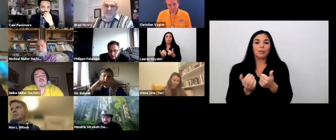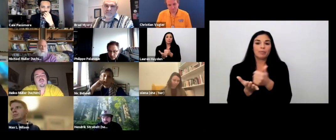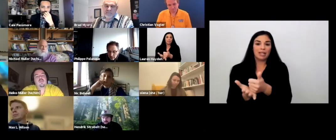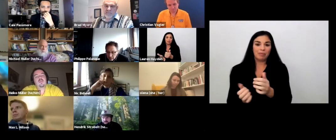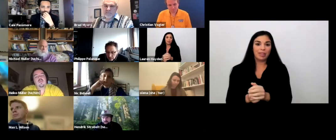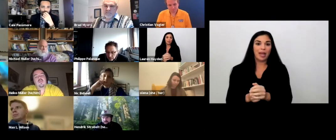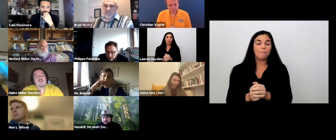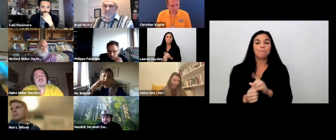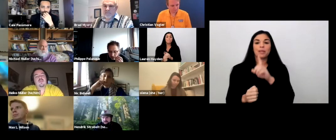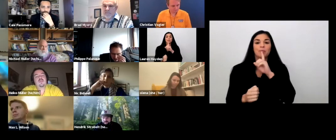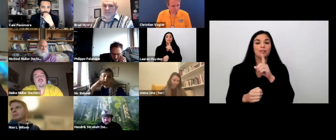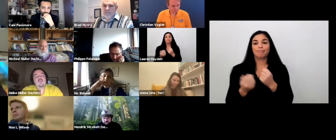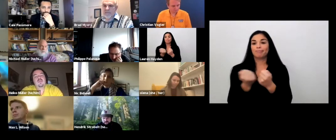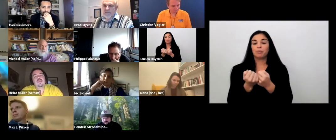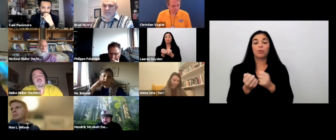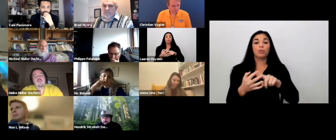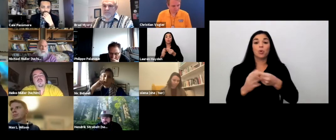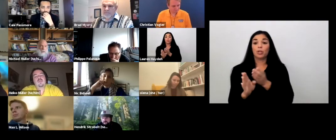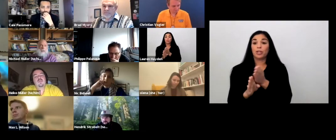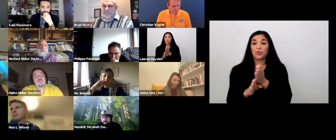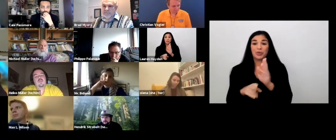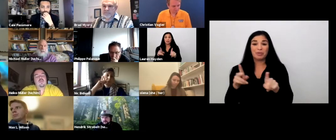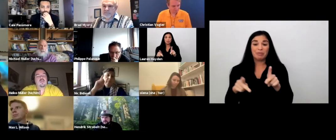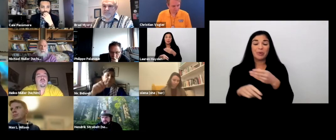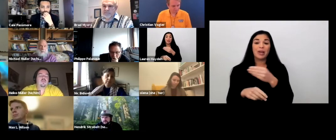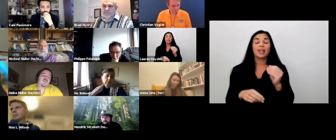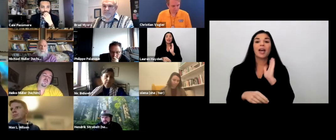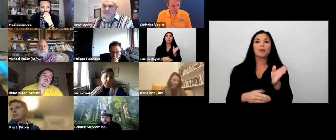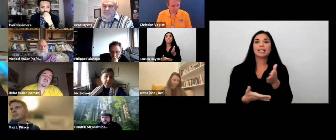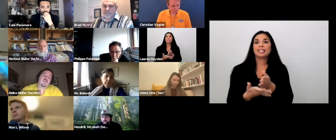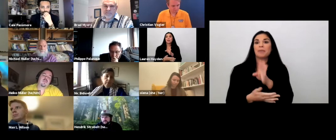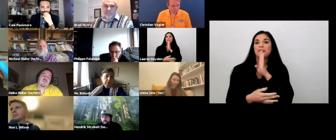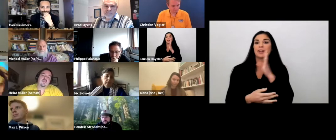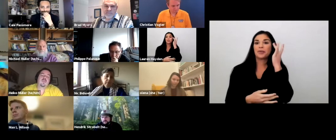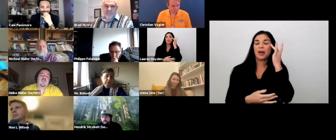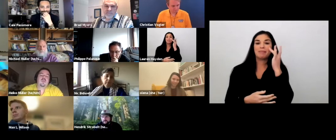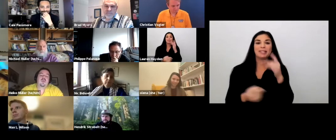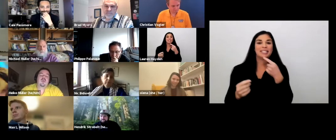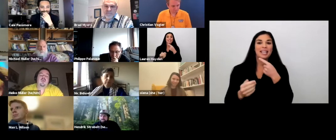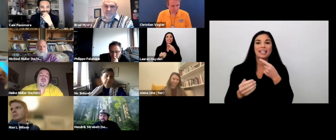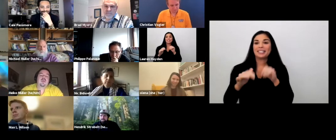early career people's careers. So I'm going to stop talking because I am repeating myself.